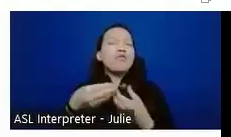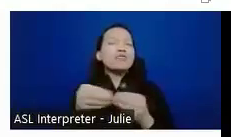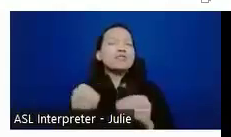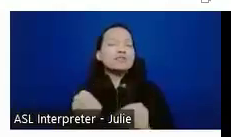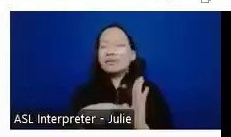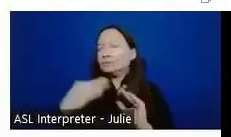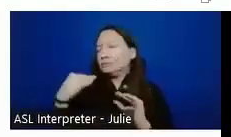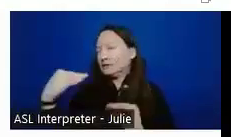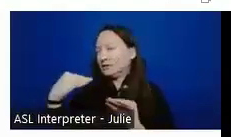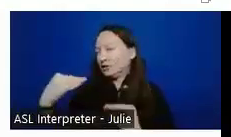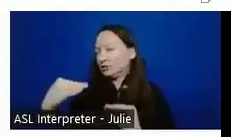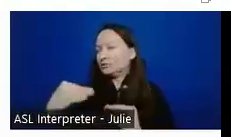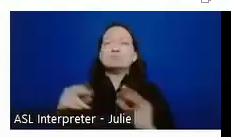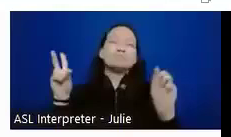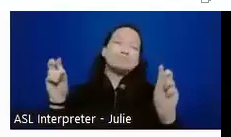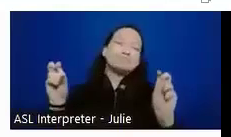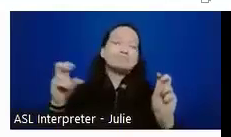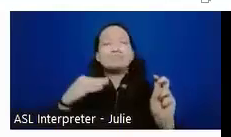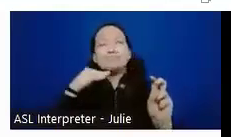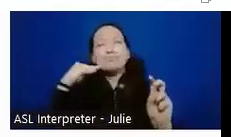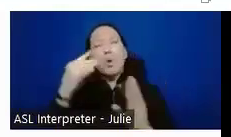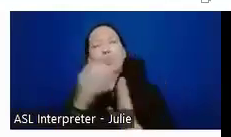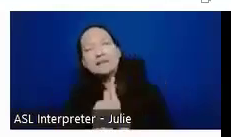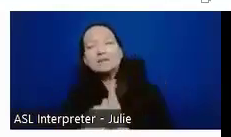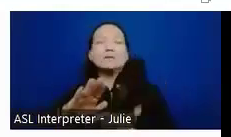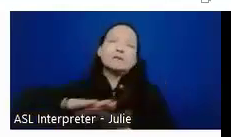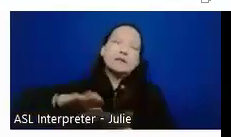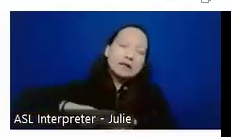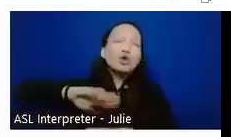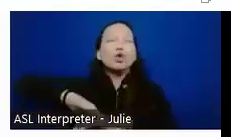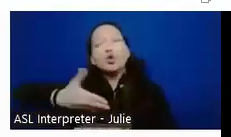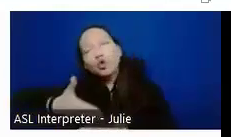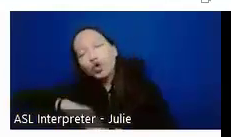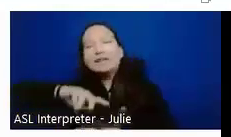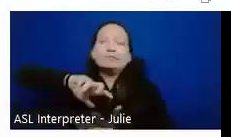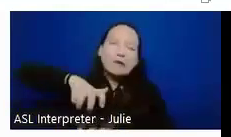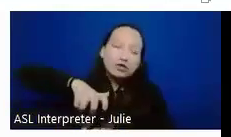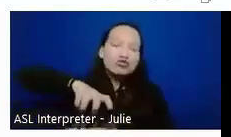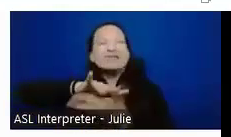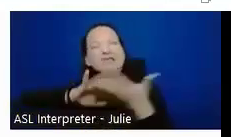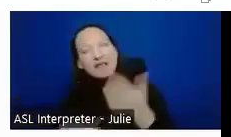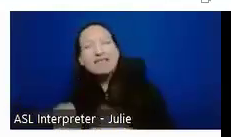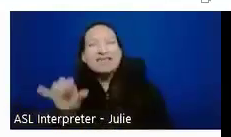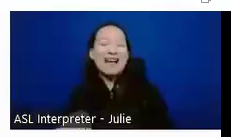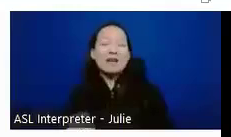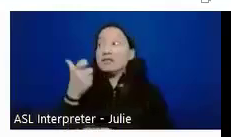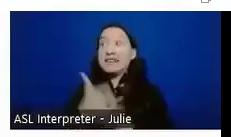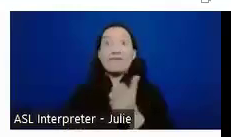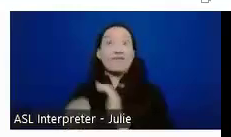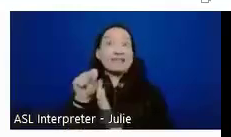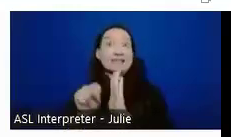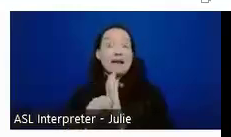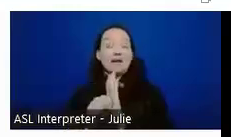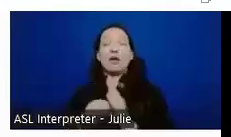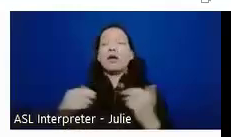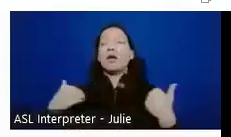the home skills to people. So they have, so every state has what's called